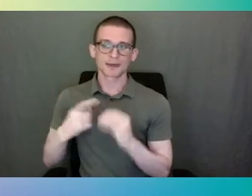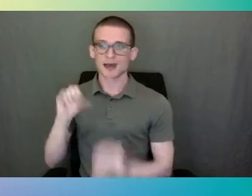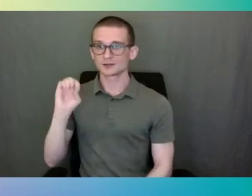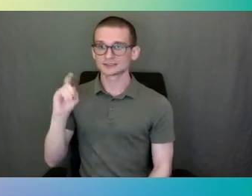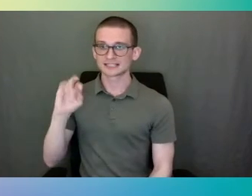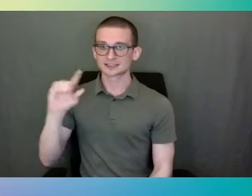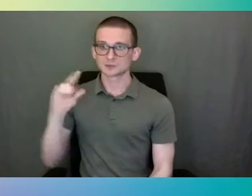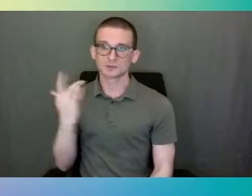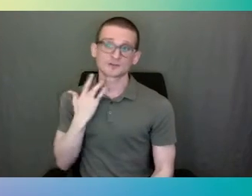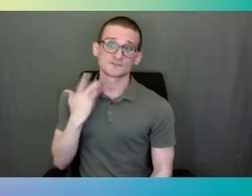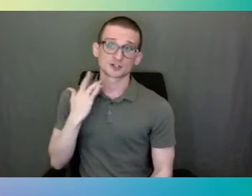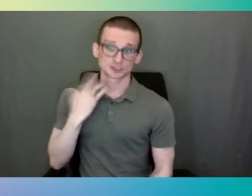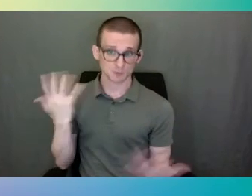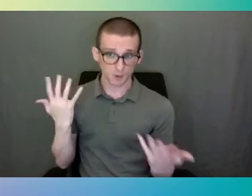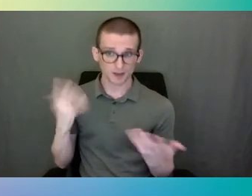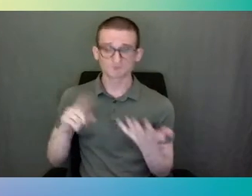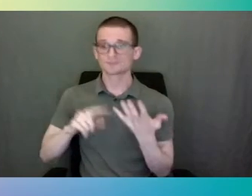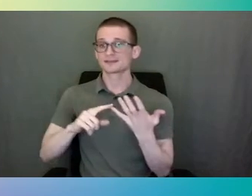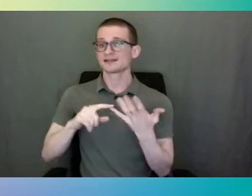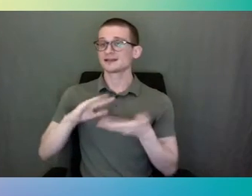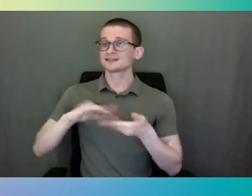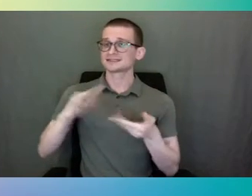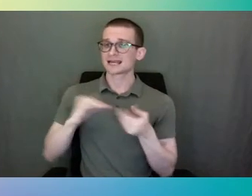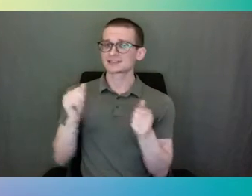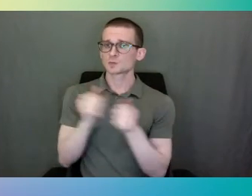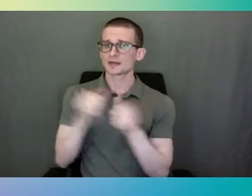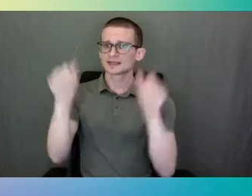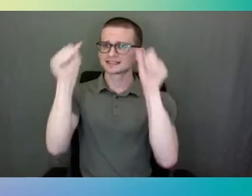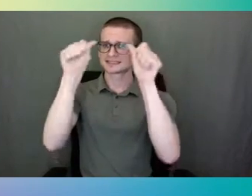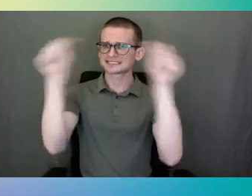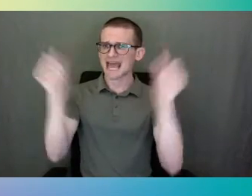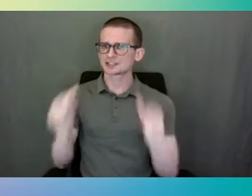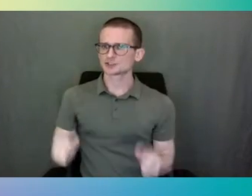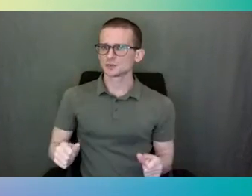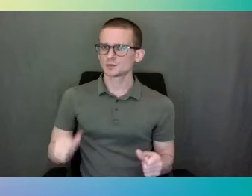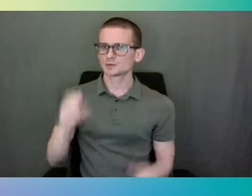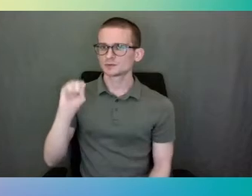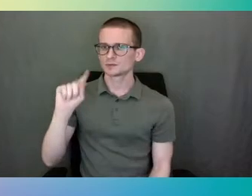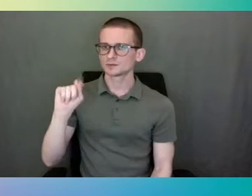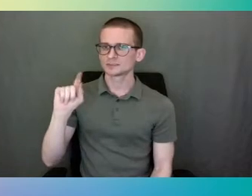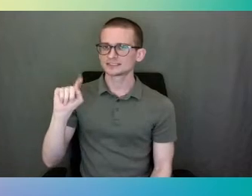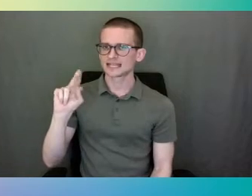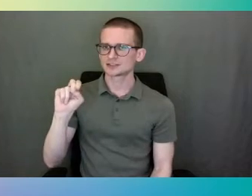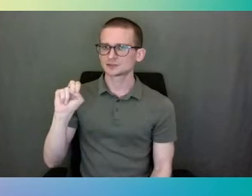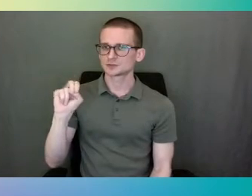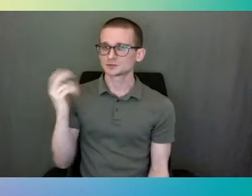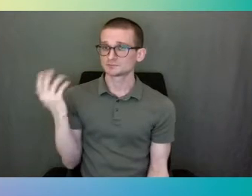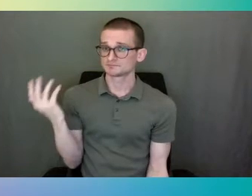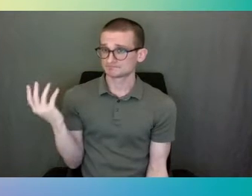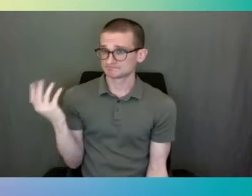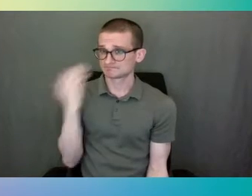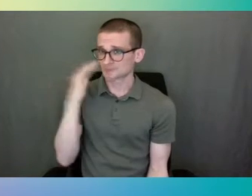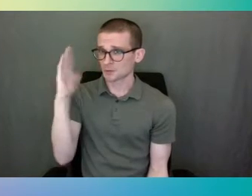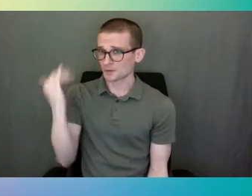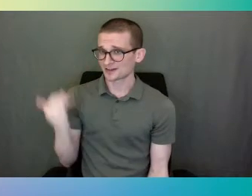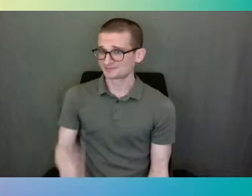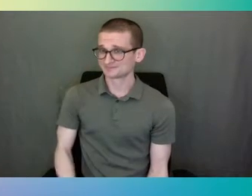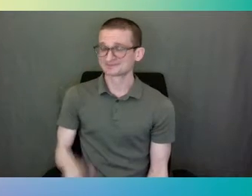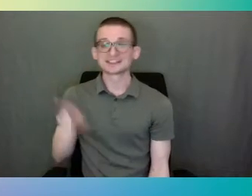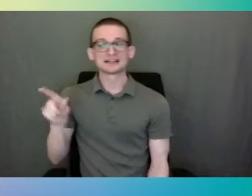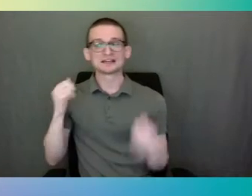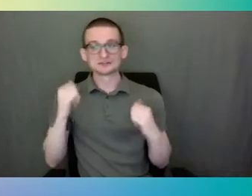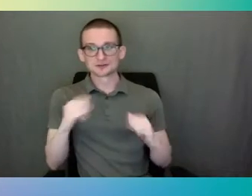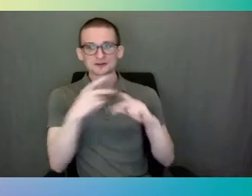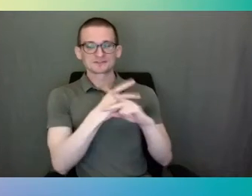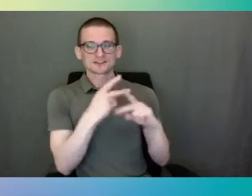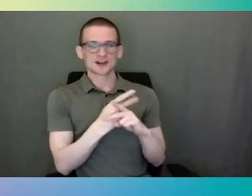statues. Don't know why that is. So he tries to figure out why people are sexually deviant,